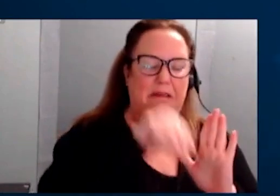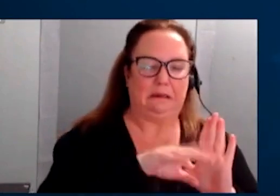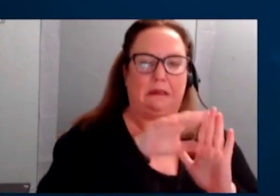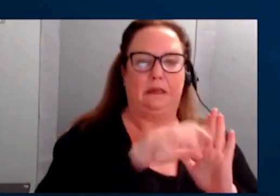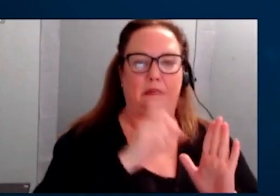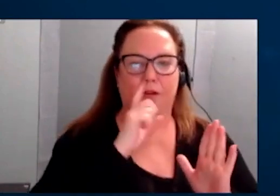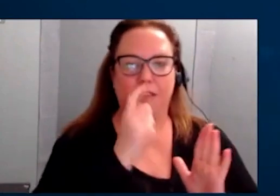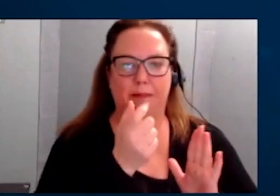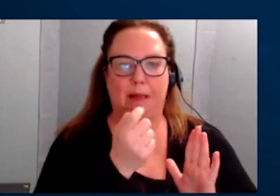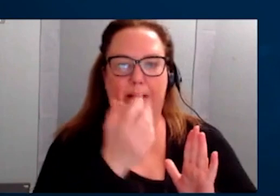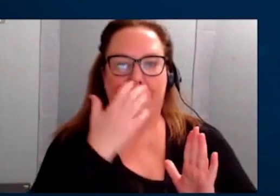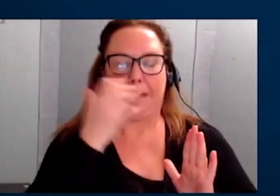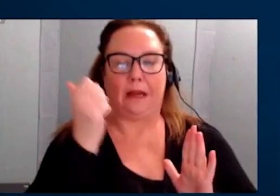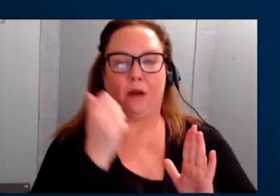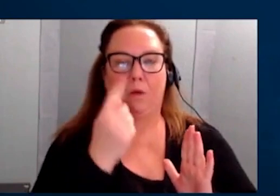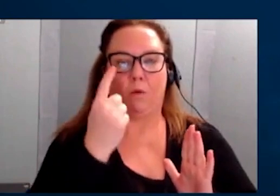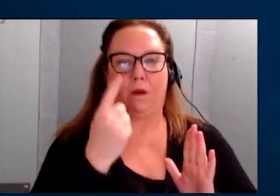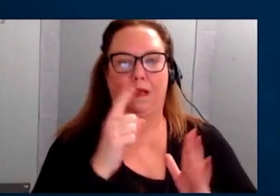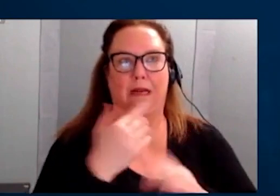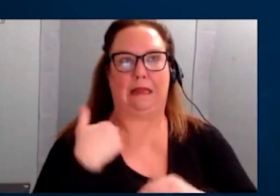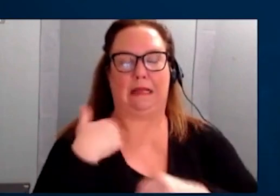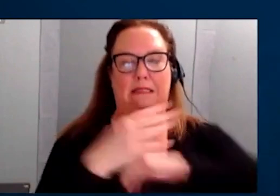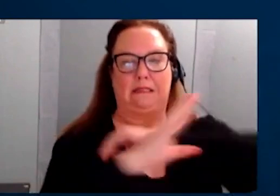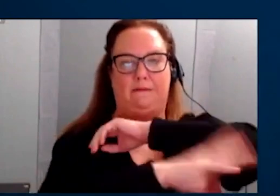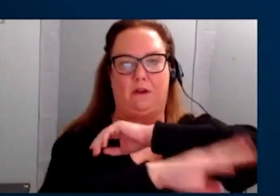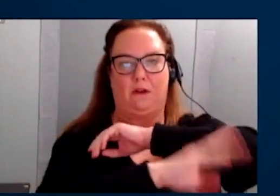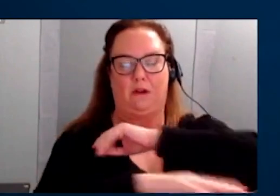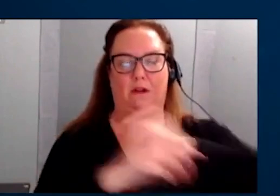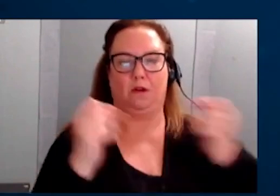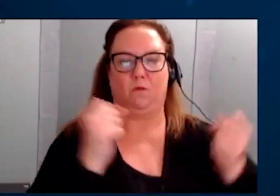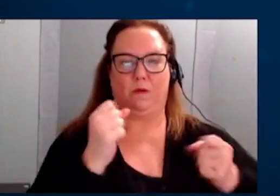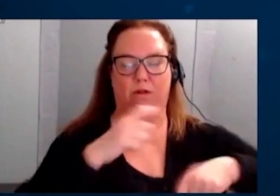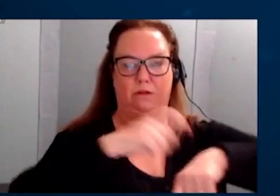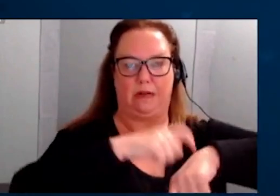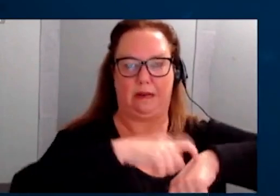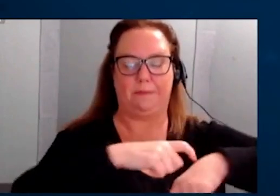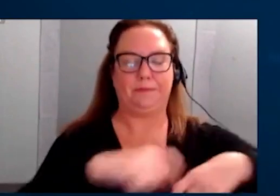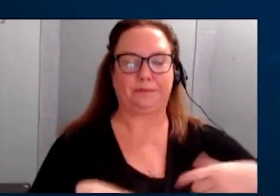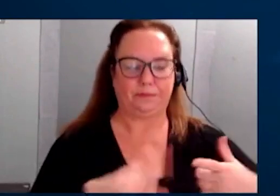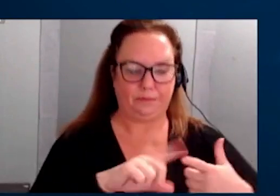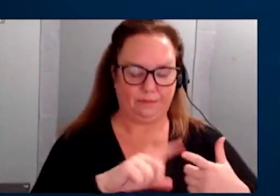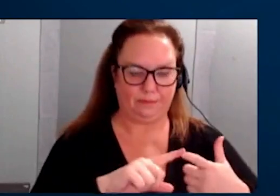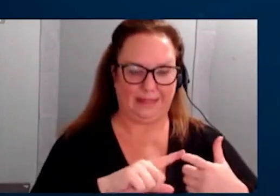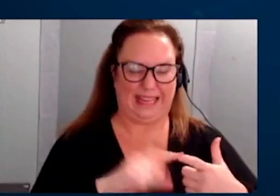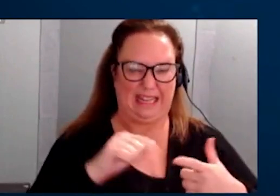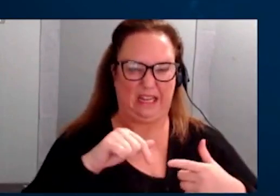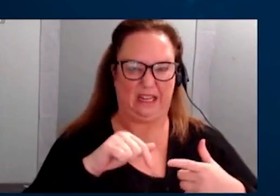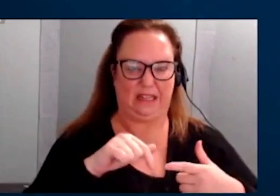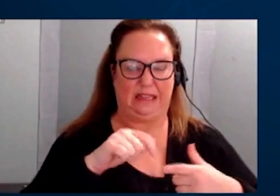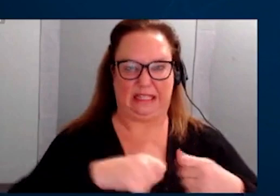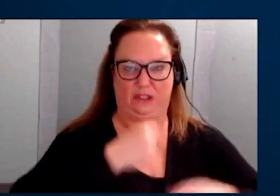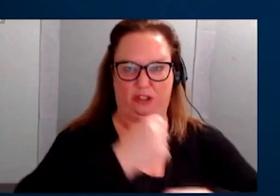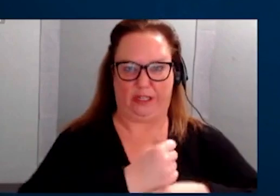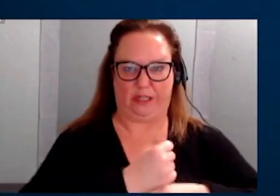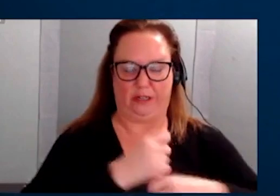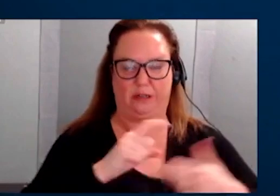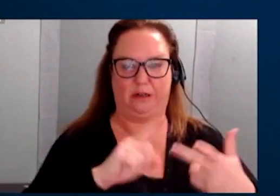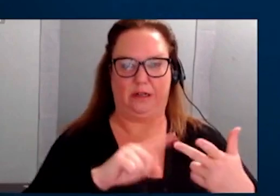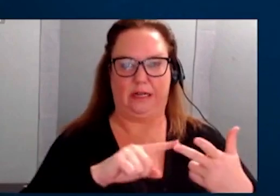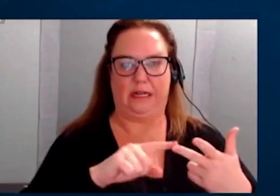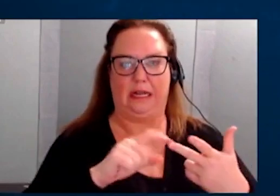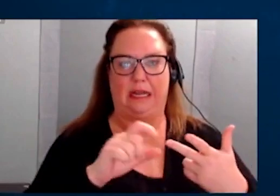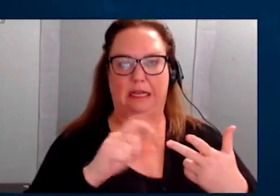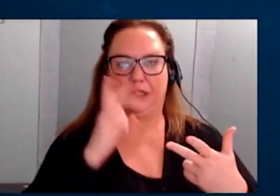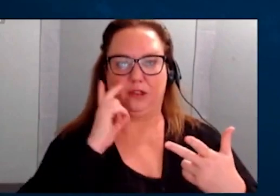better. But there was the one last fall and early winter. Then there was one earlier this year, and then there's this one. Look how much higher